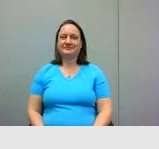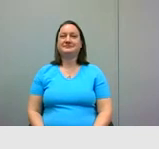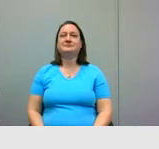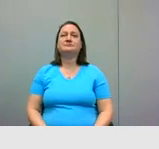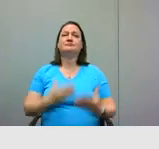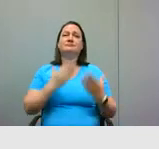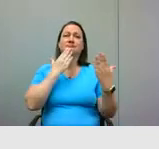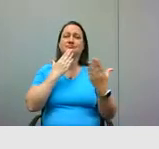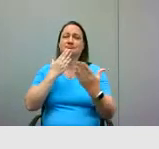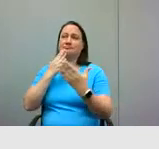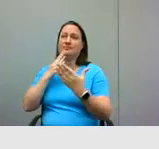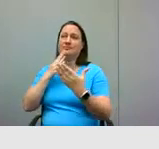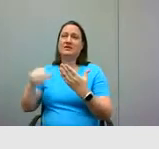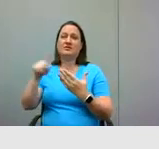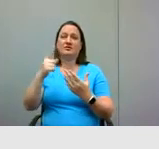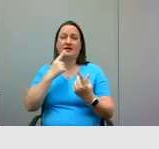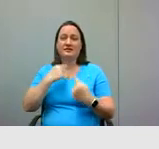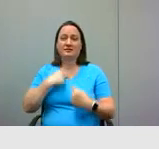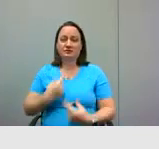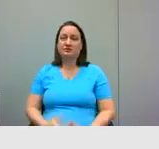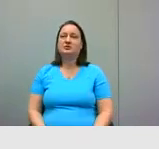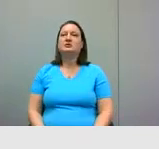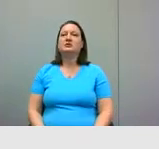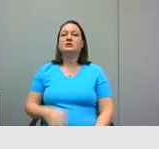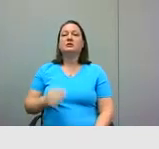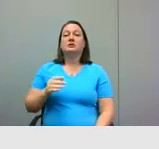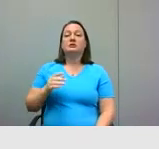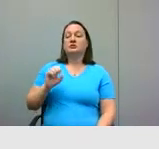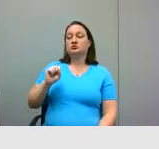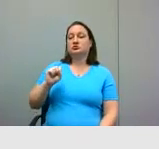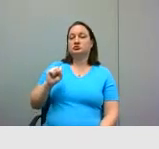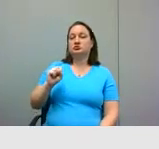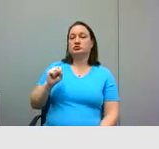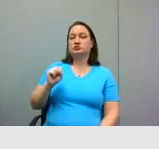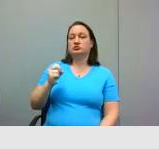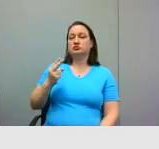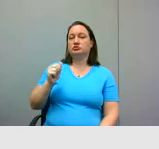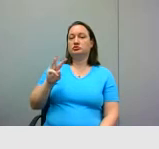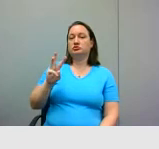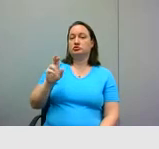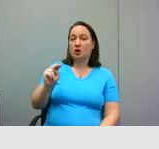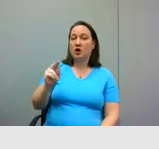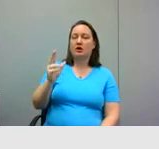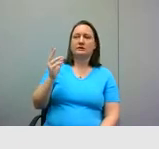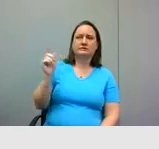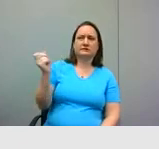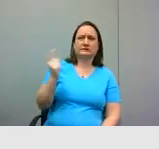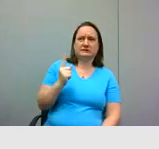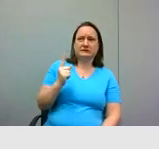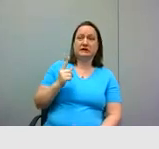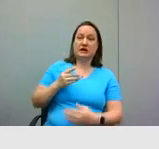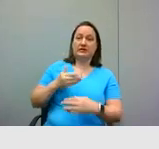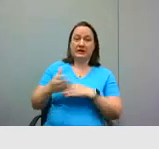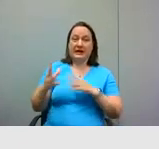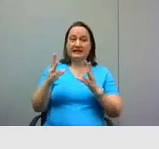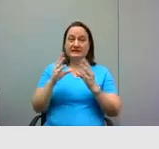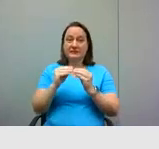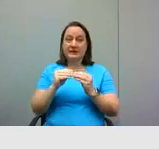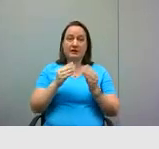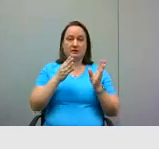everybody answering. Sean wants to know, will the next meeting be in person or virtual? I think that it would definitely be